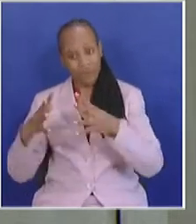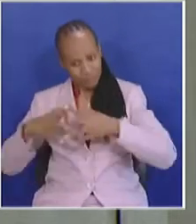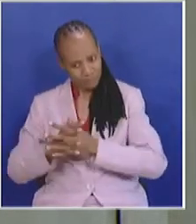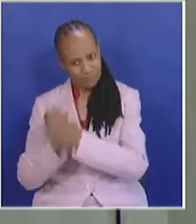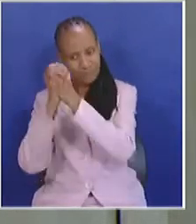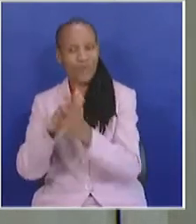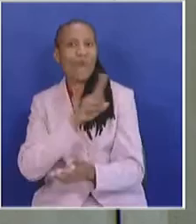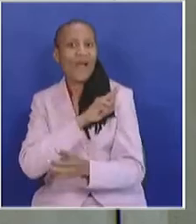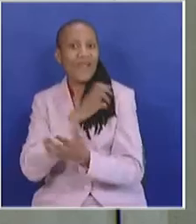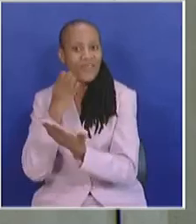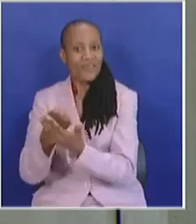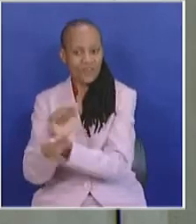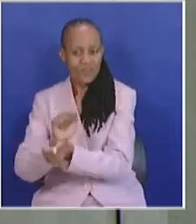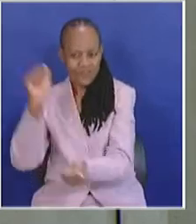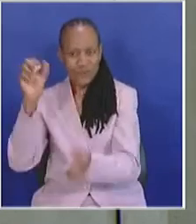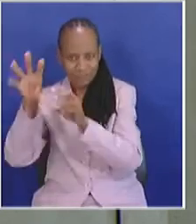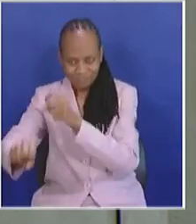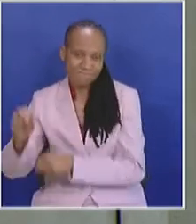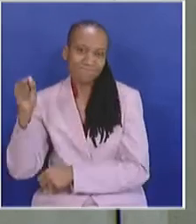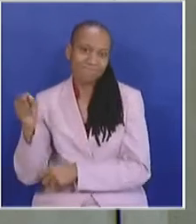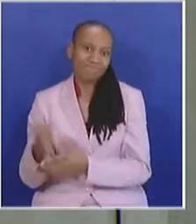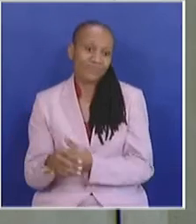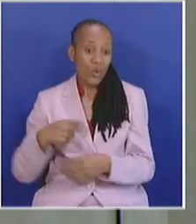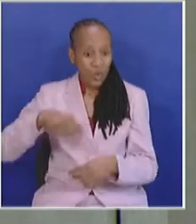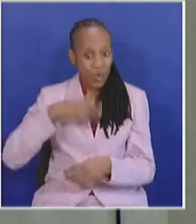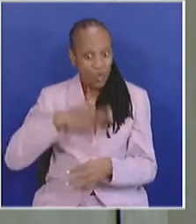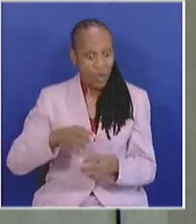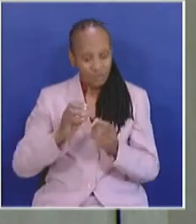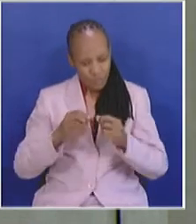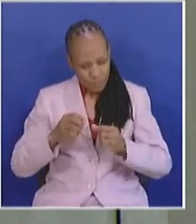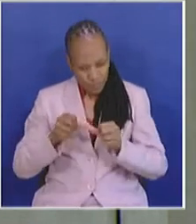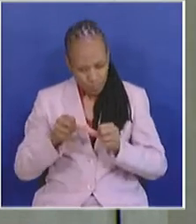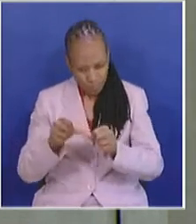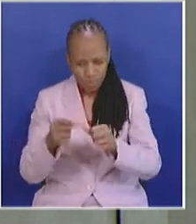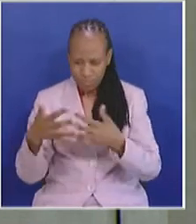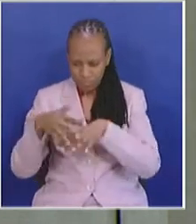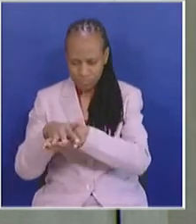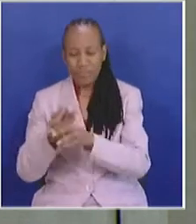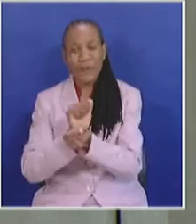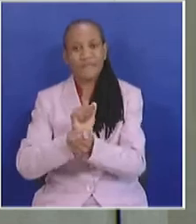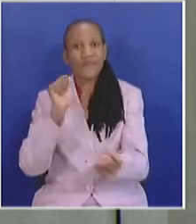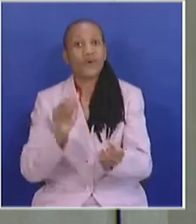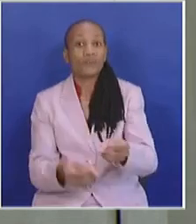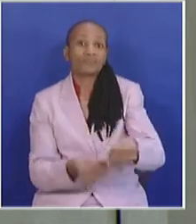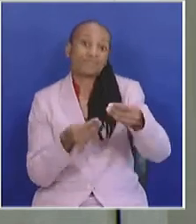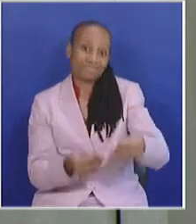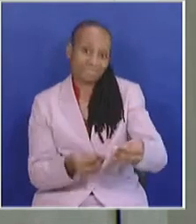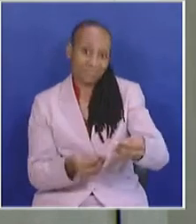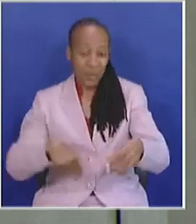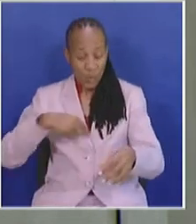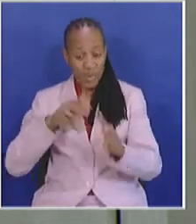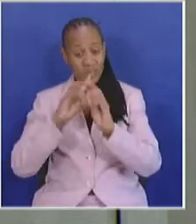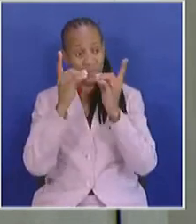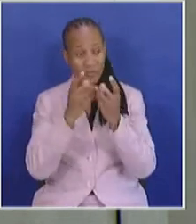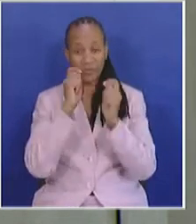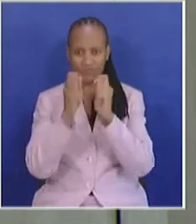economic freedom. In our quest to implement and entrench the values of the Freedom Charter, we are, as the Department of